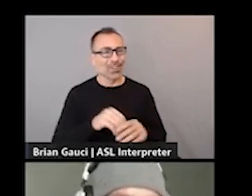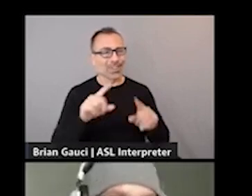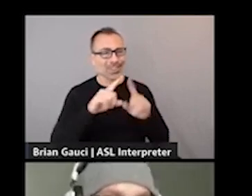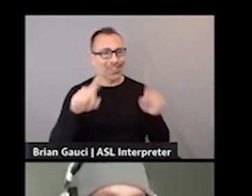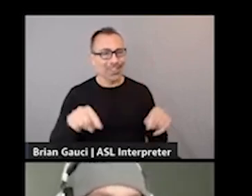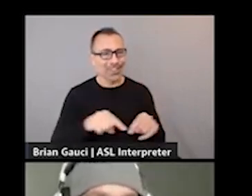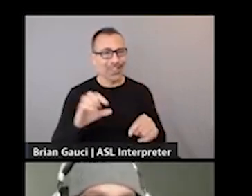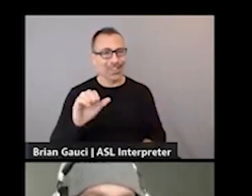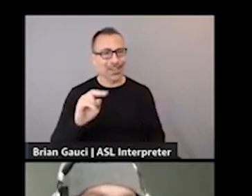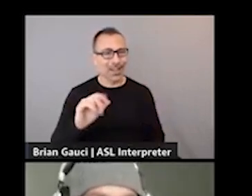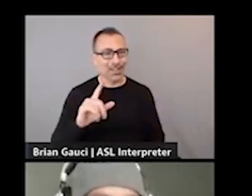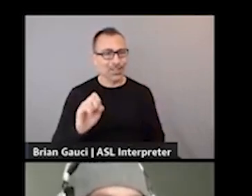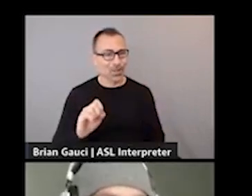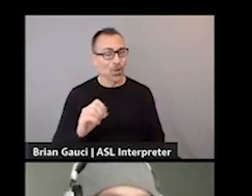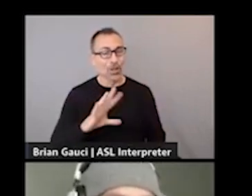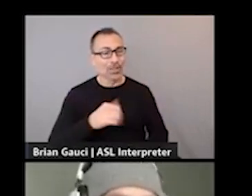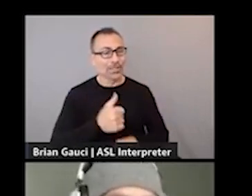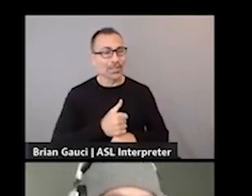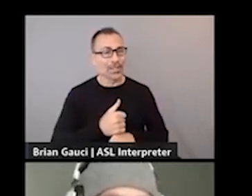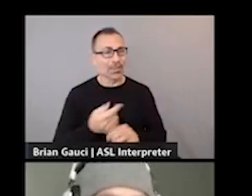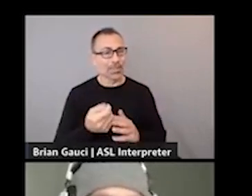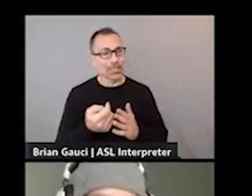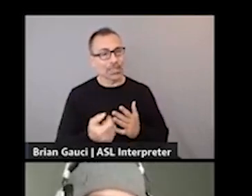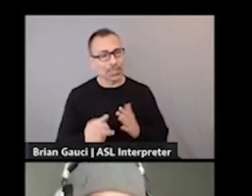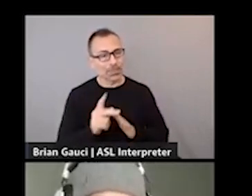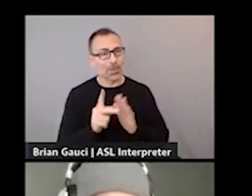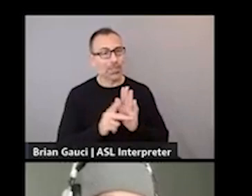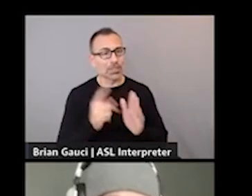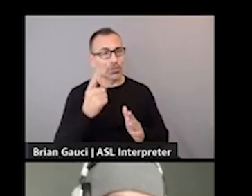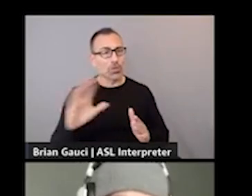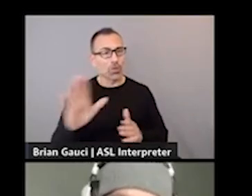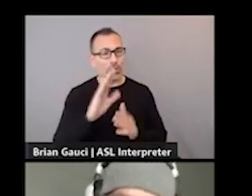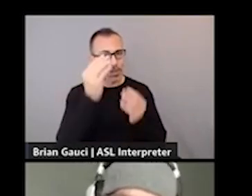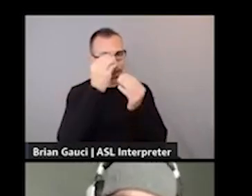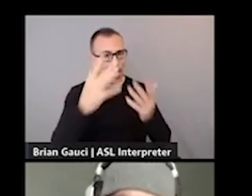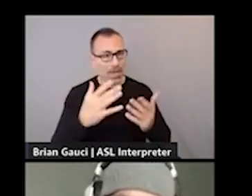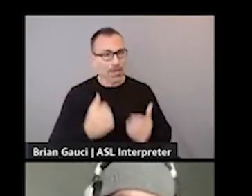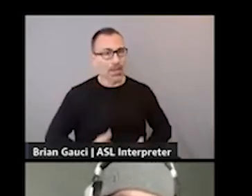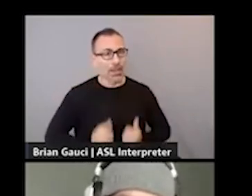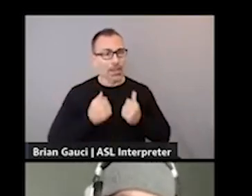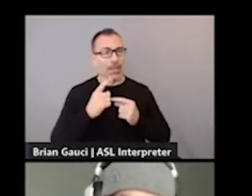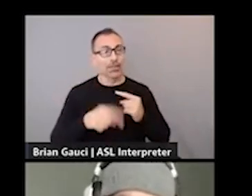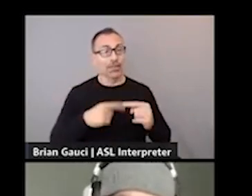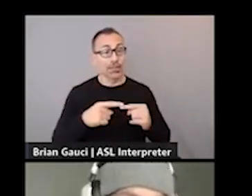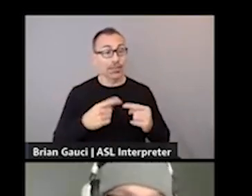setting a deletion policy for your data lifecycle. It's